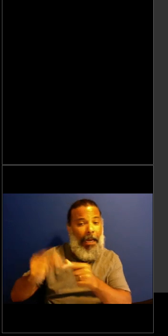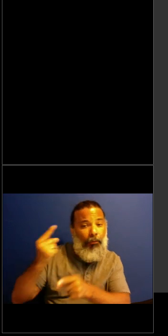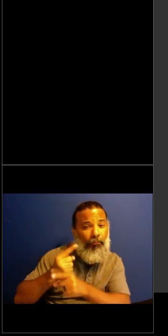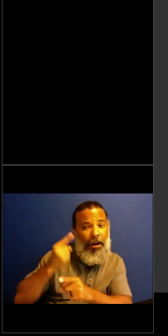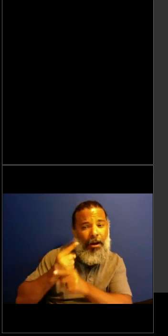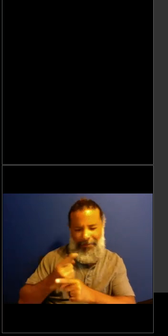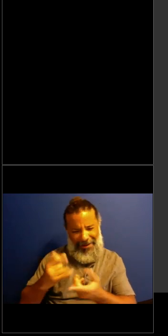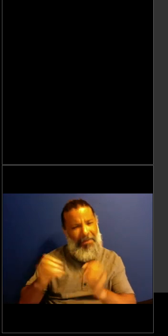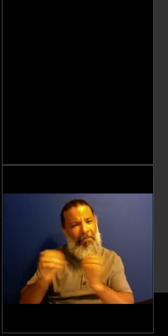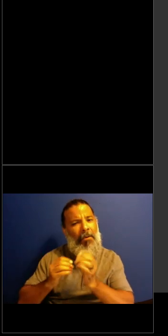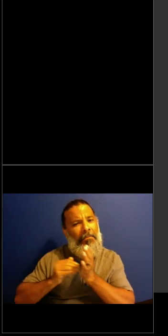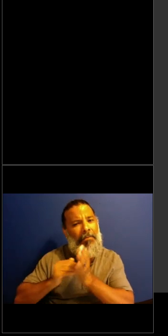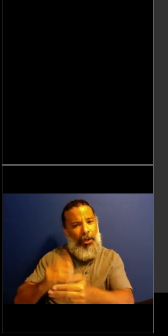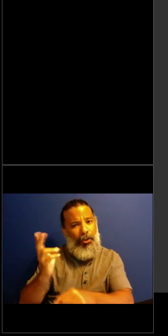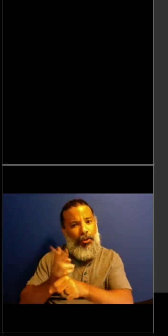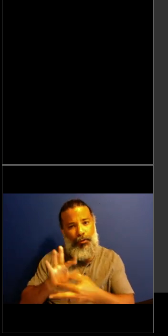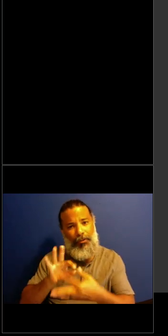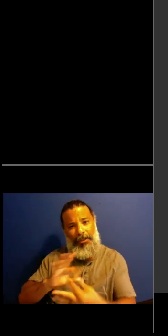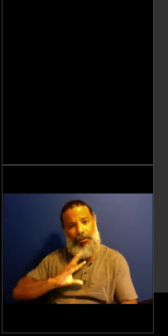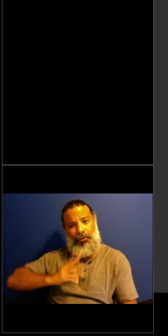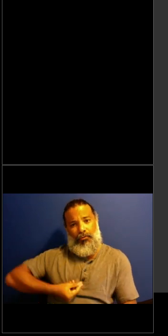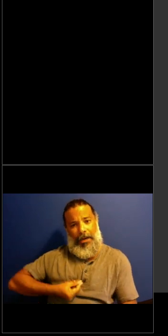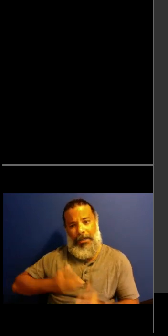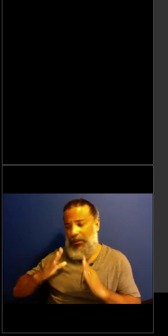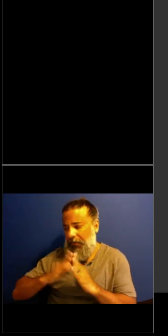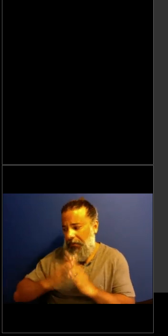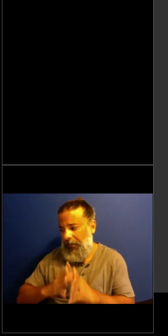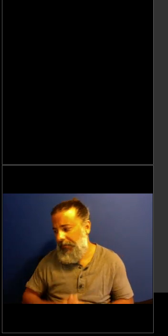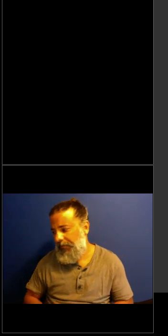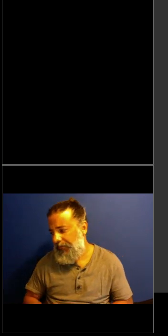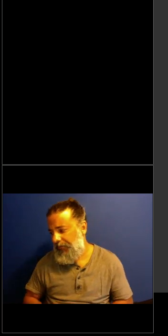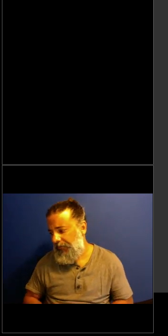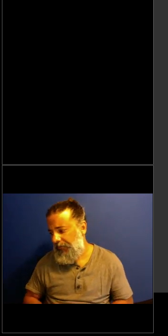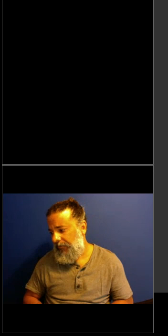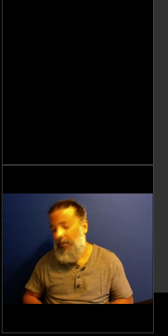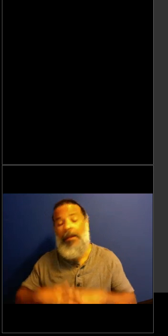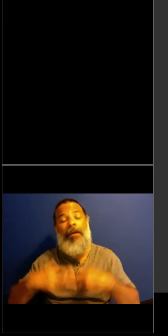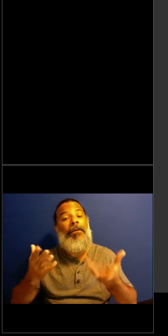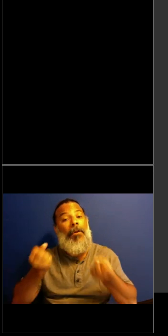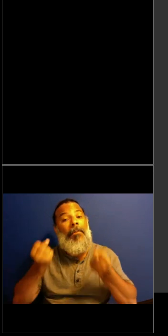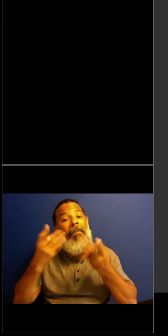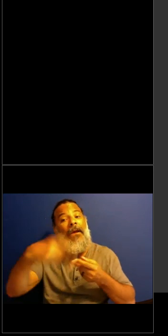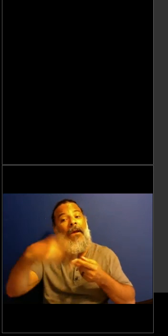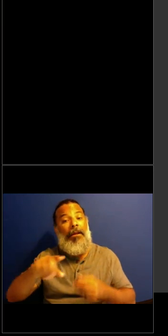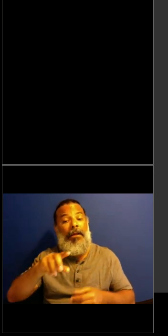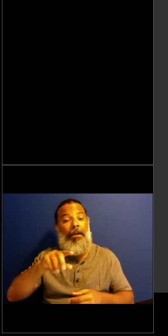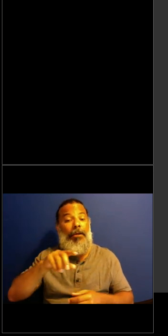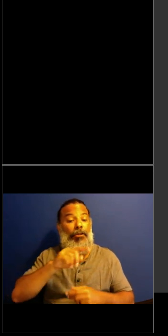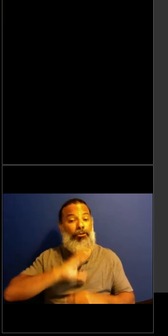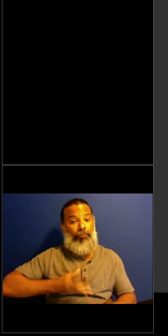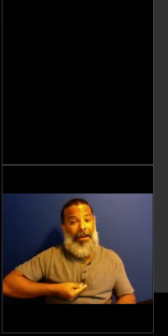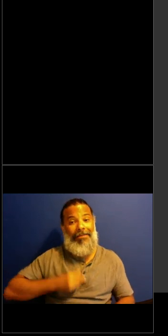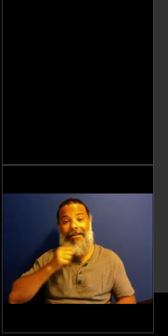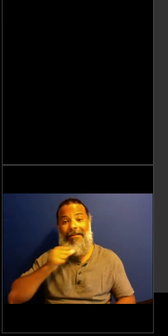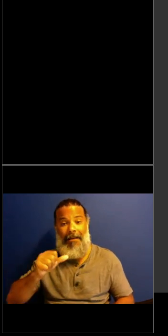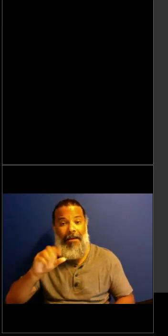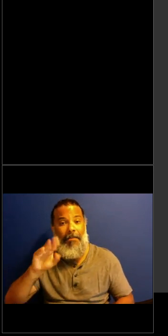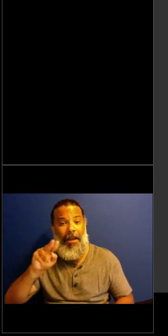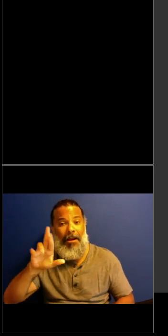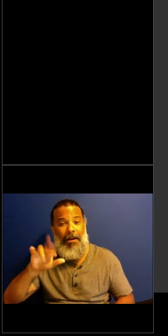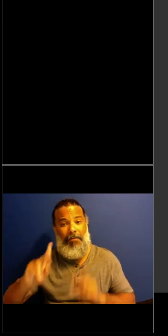visible relationship to trans and gender diverse communities in particular. So many trans and non-binary people use singular they as their pronoun